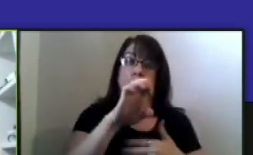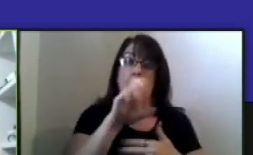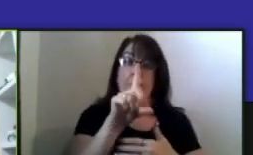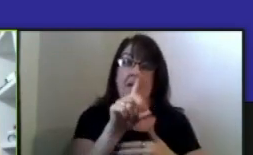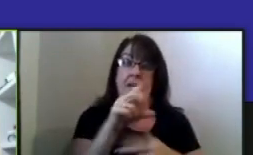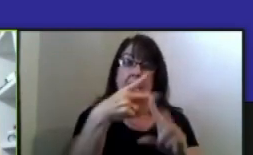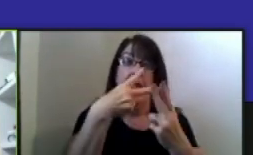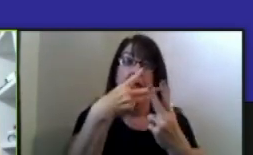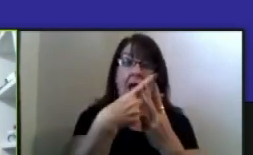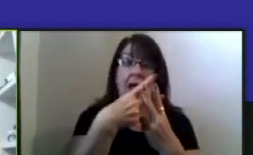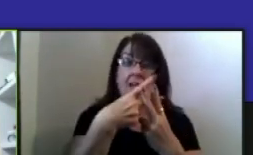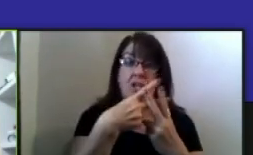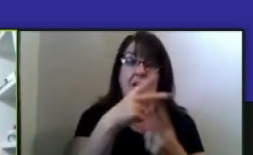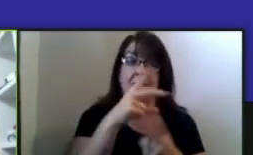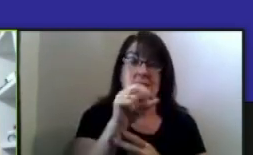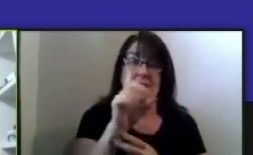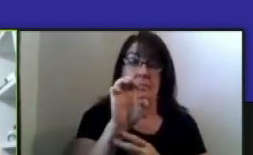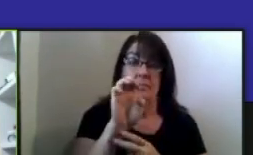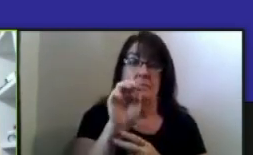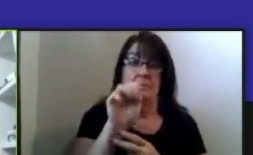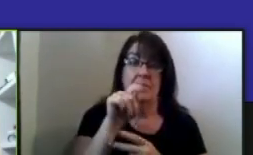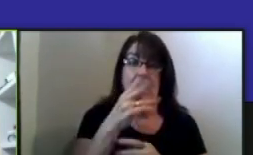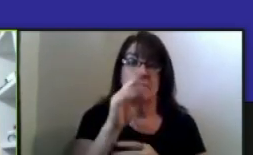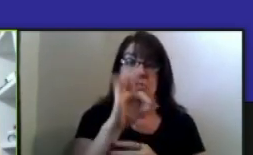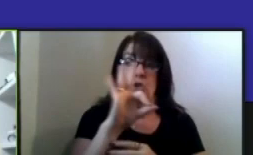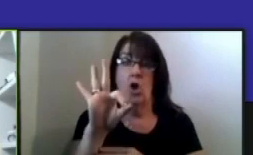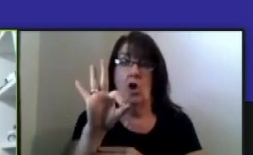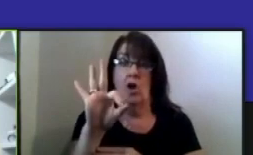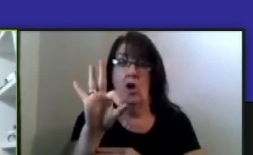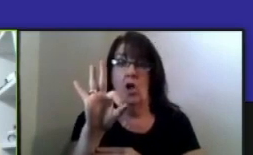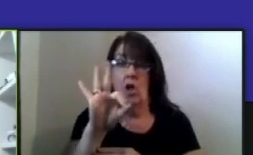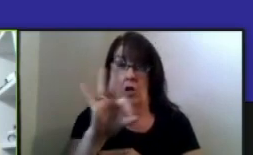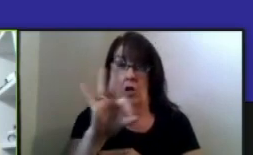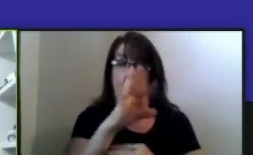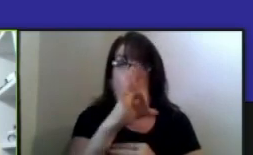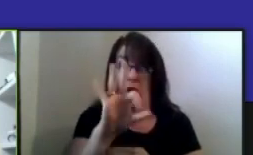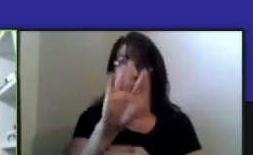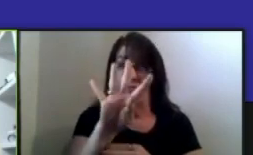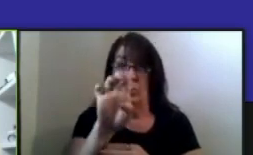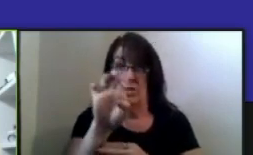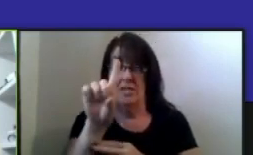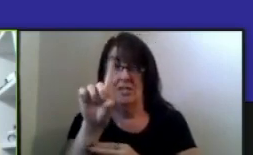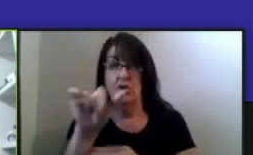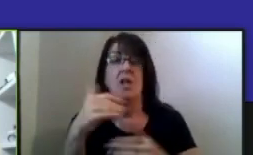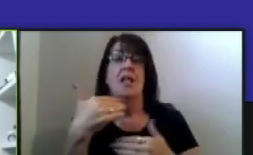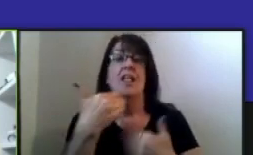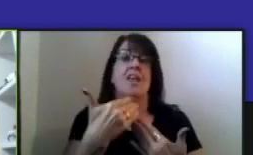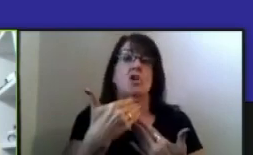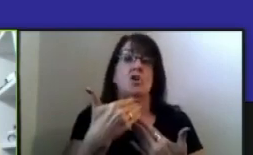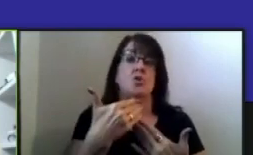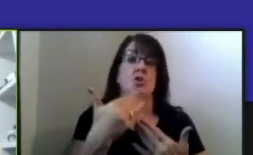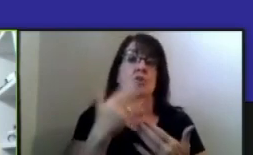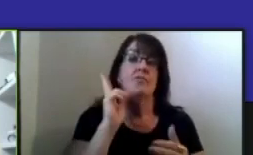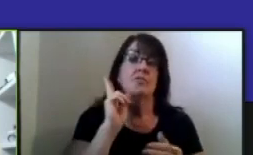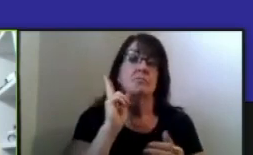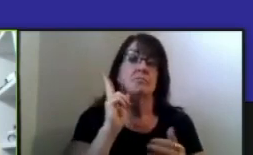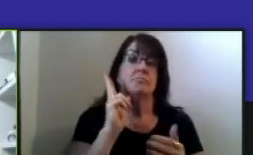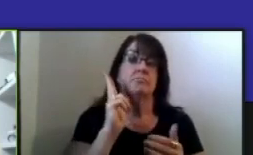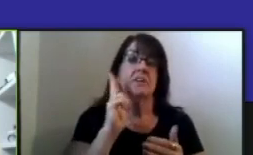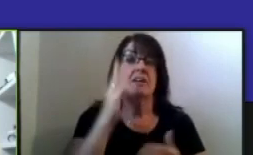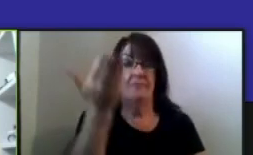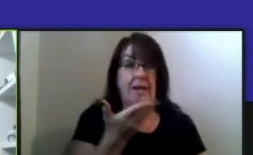hashtag DPSCD off for Eid. Appreciate you guys for having me today. Thank you.